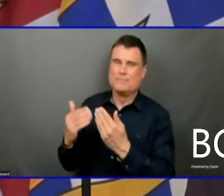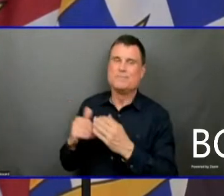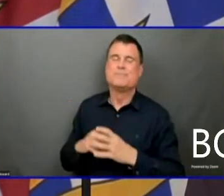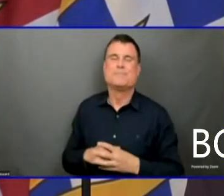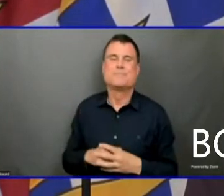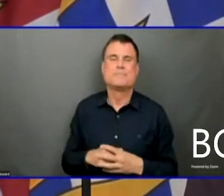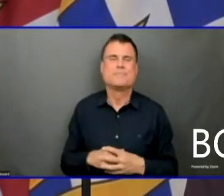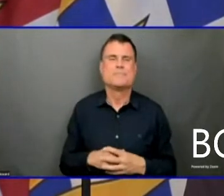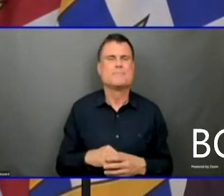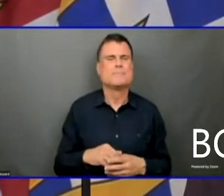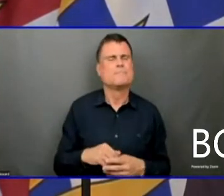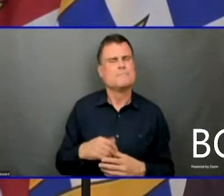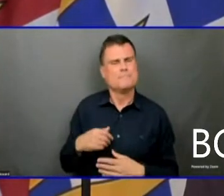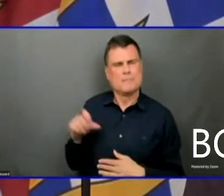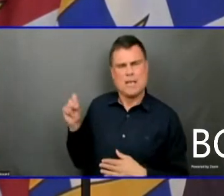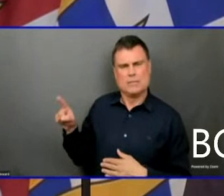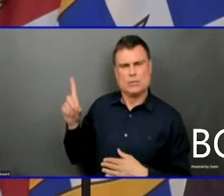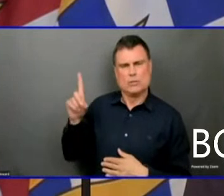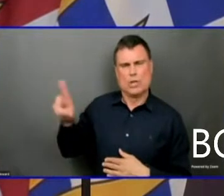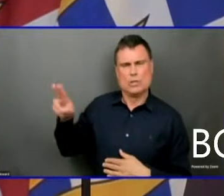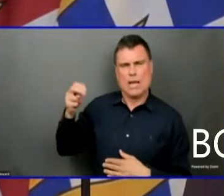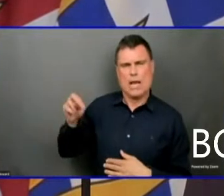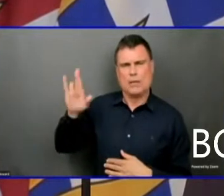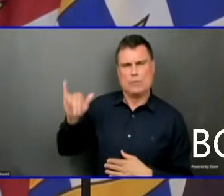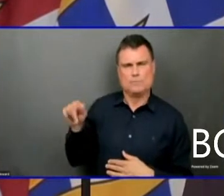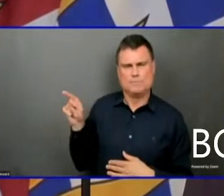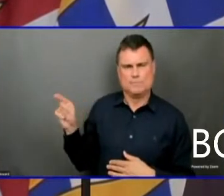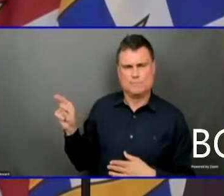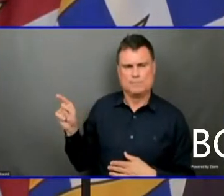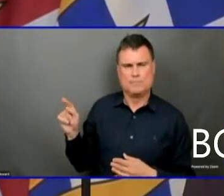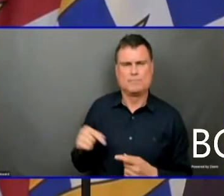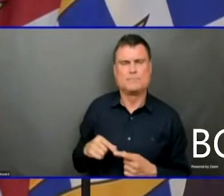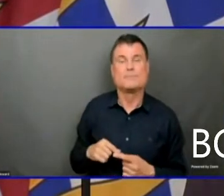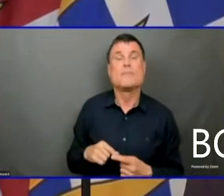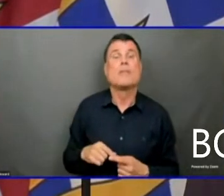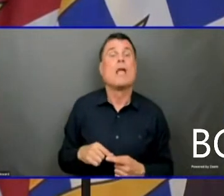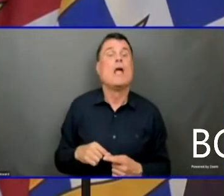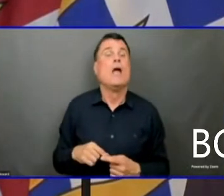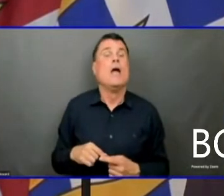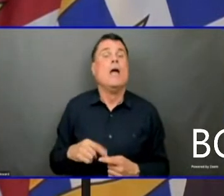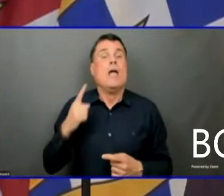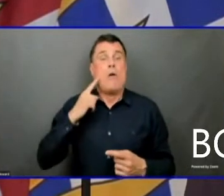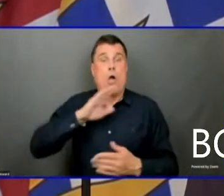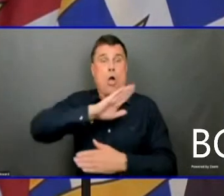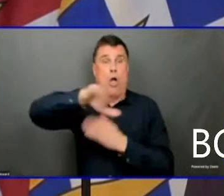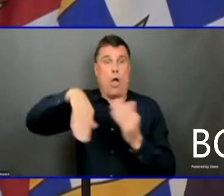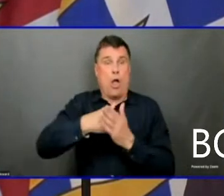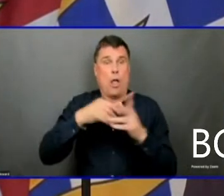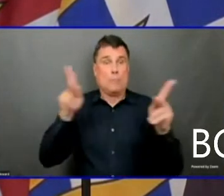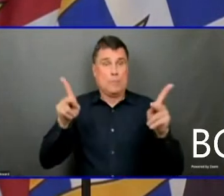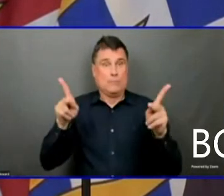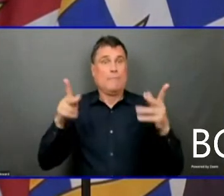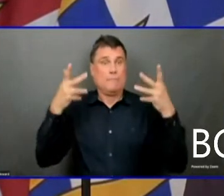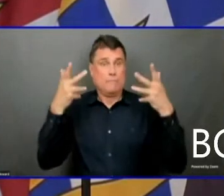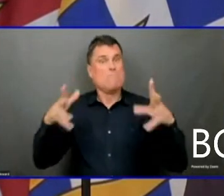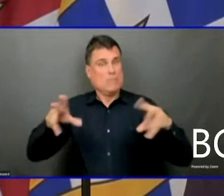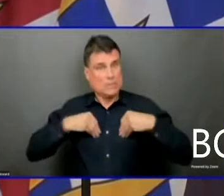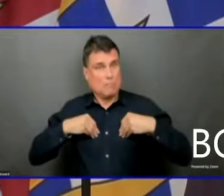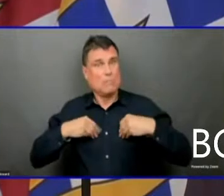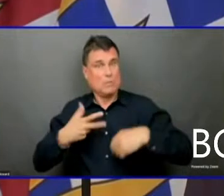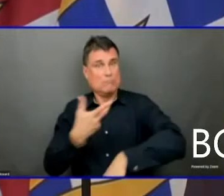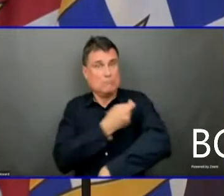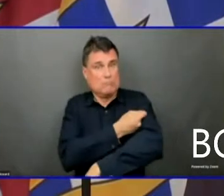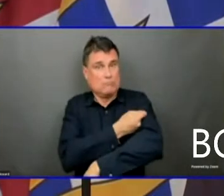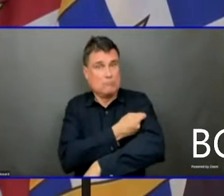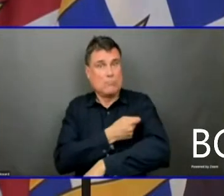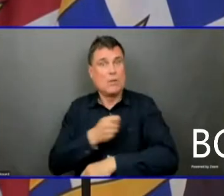are convincing everyone to take a vaccine, and I know Fraser has set up the kiosk booth today at the